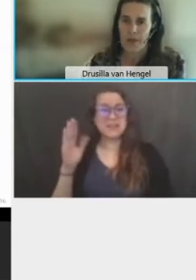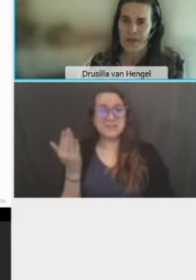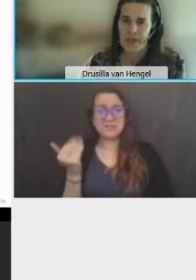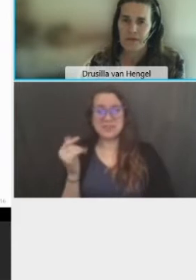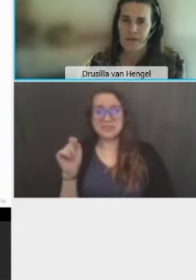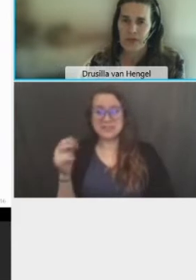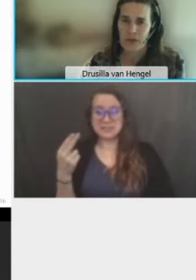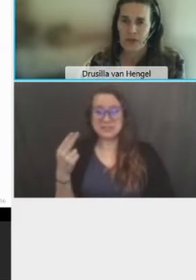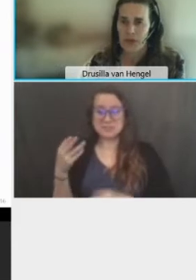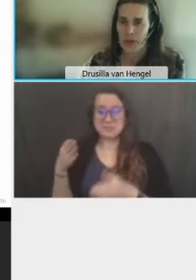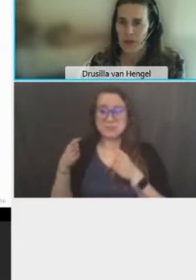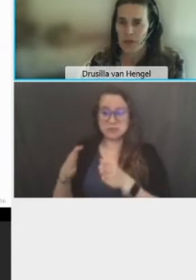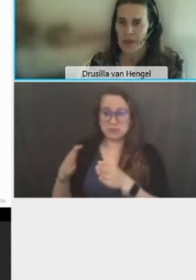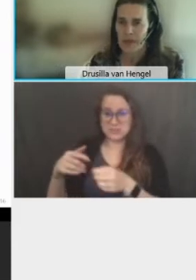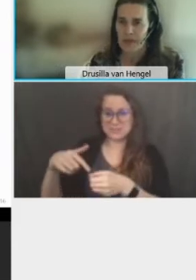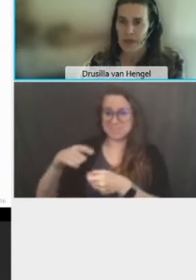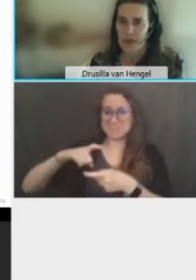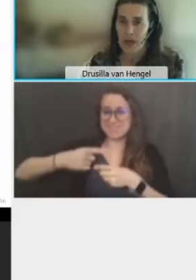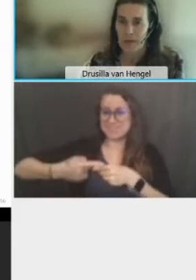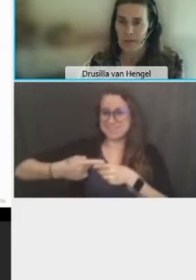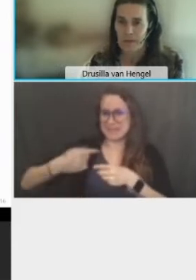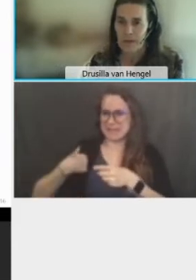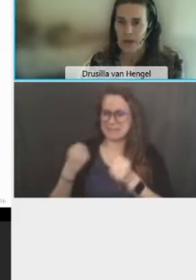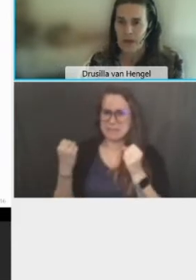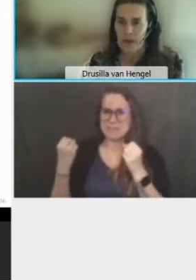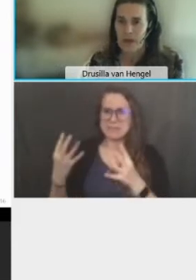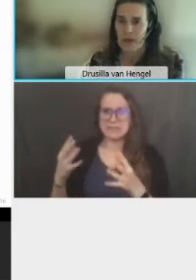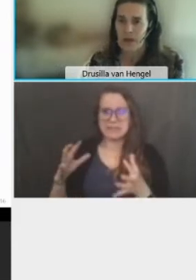where permissive vehicle turning movements,